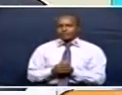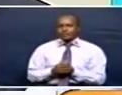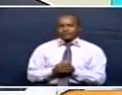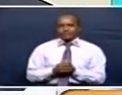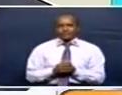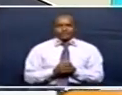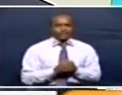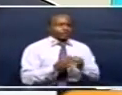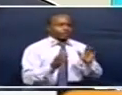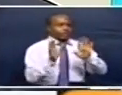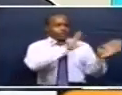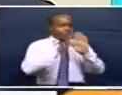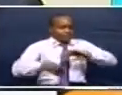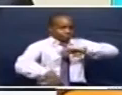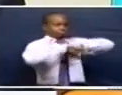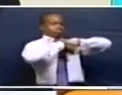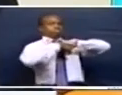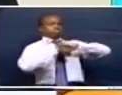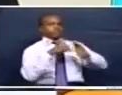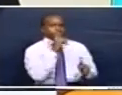Wiper kicked me out. And